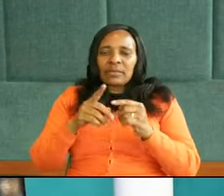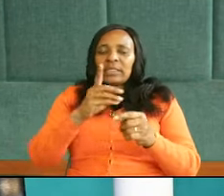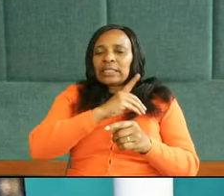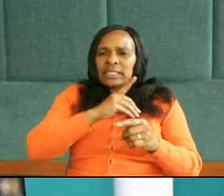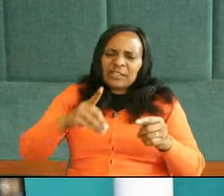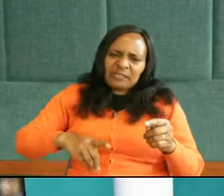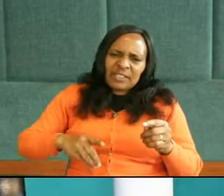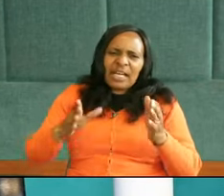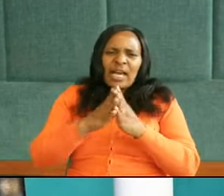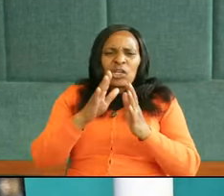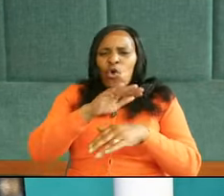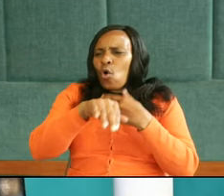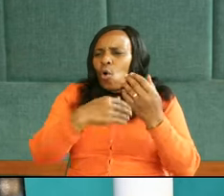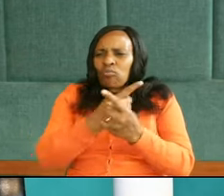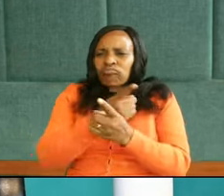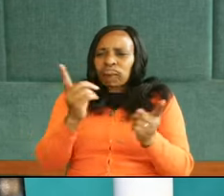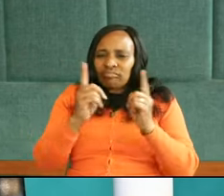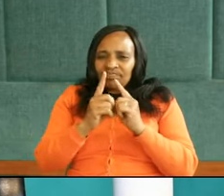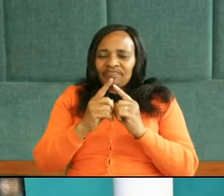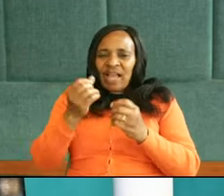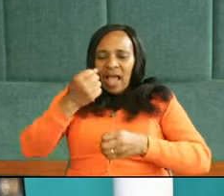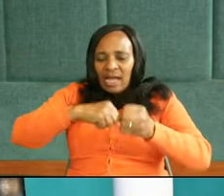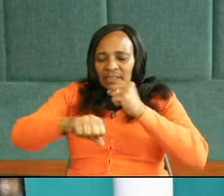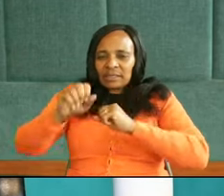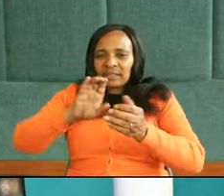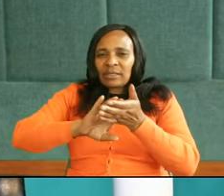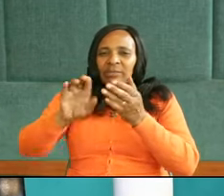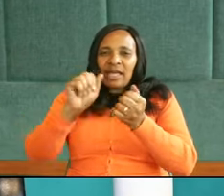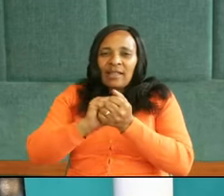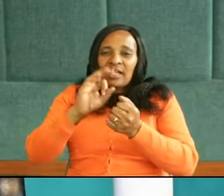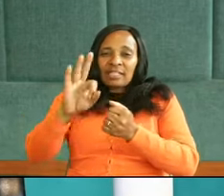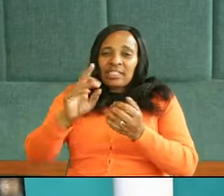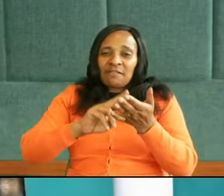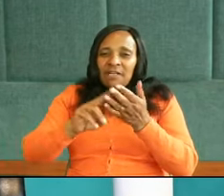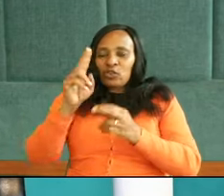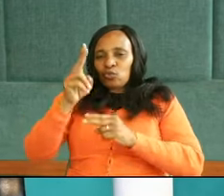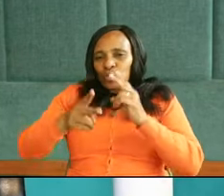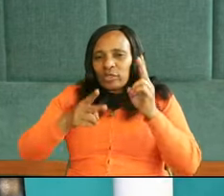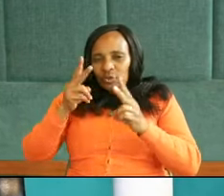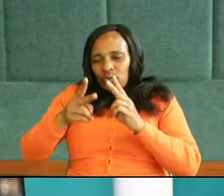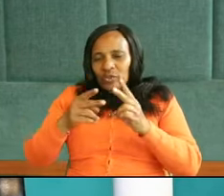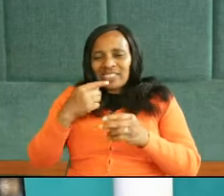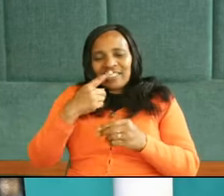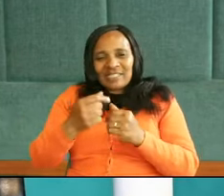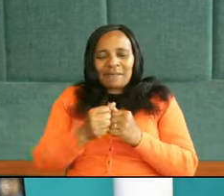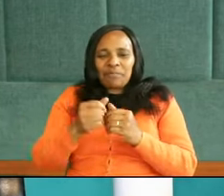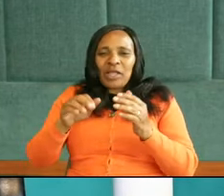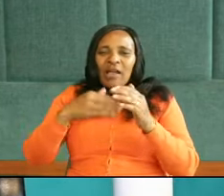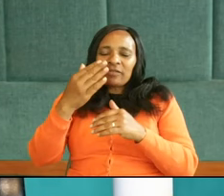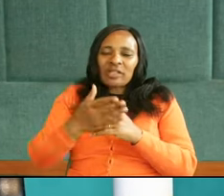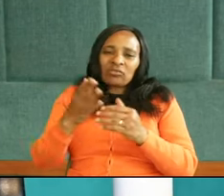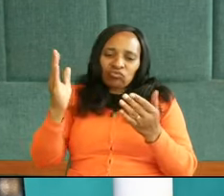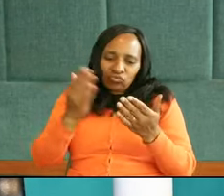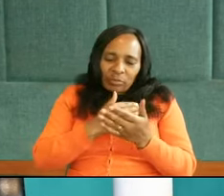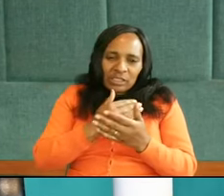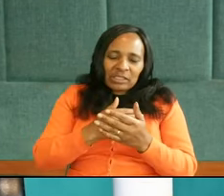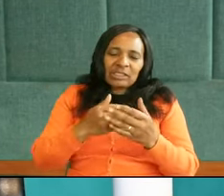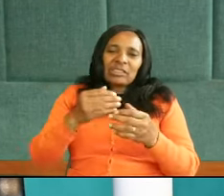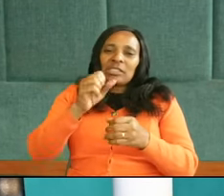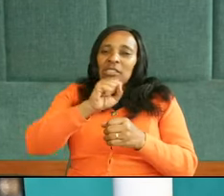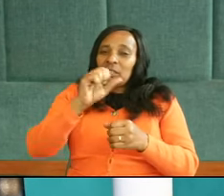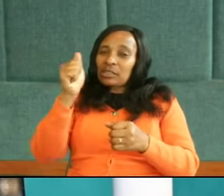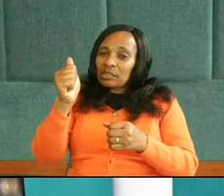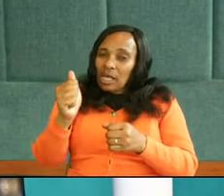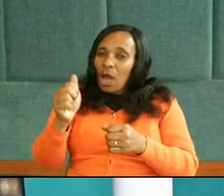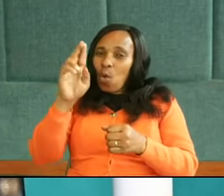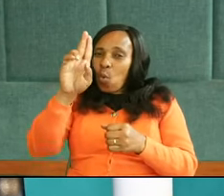and everyone else. And I'll pick Acts 13, verse 22. Mm-hmm. And it says, after removing Saul, he made David their